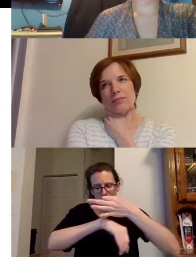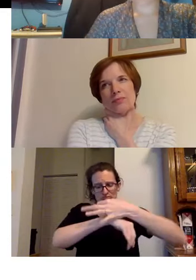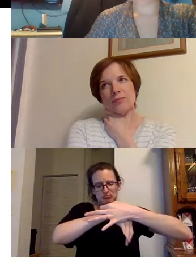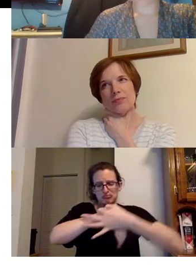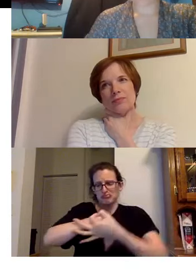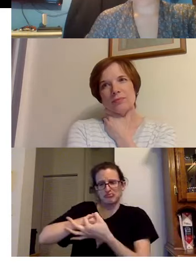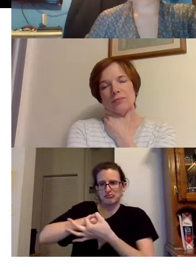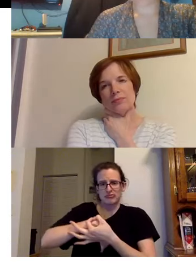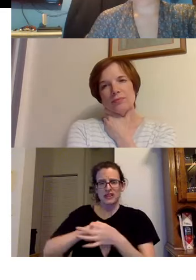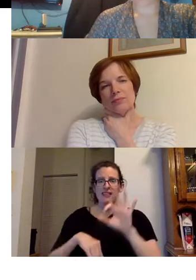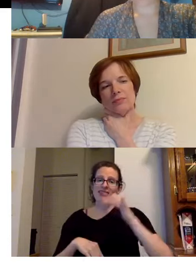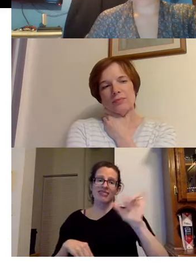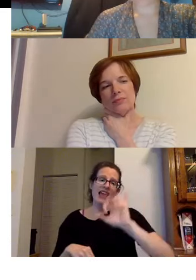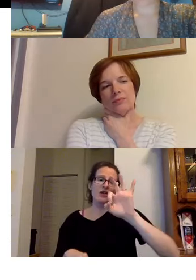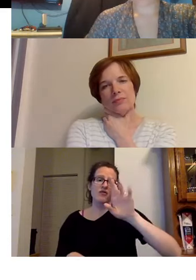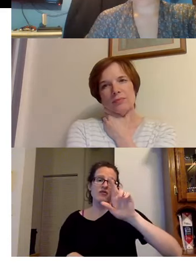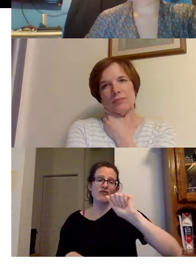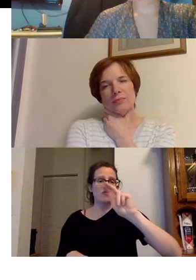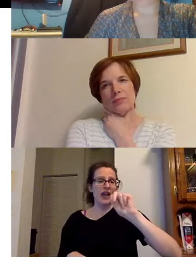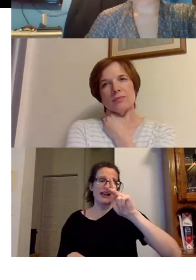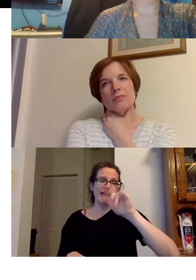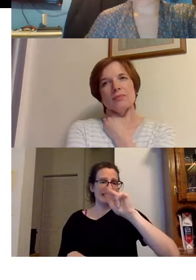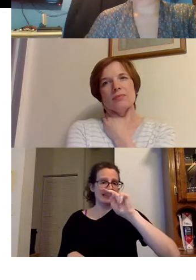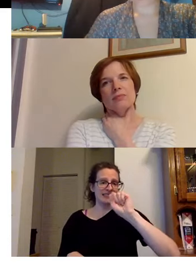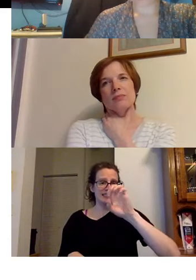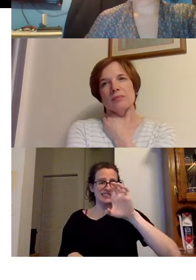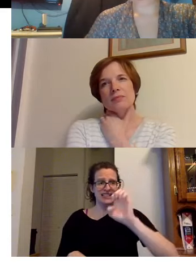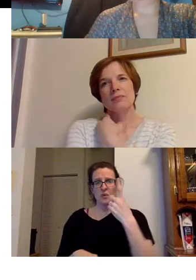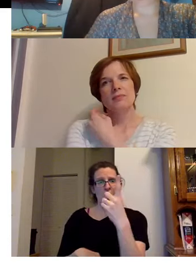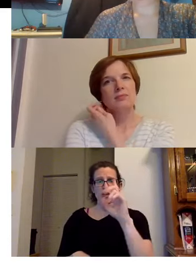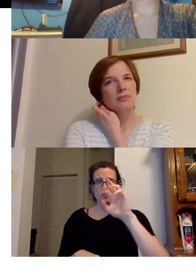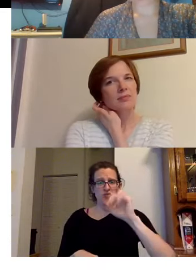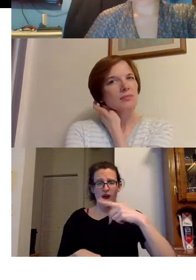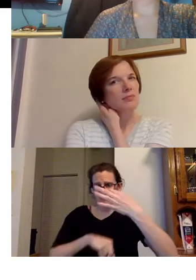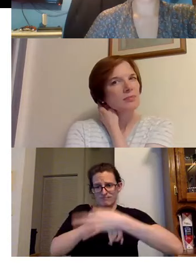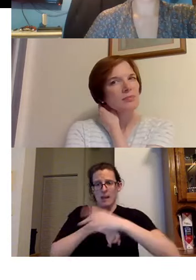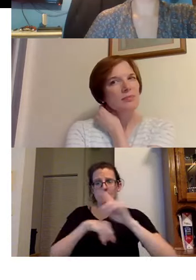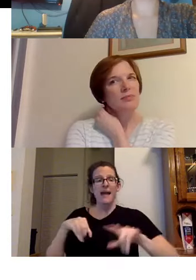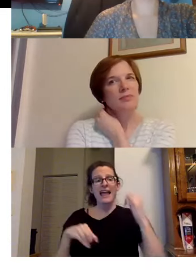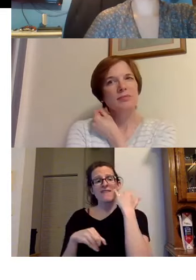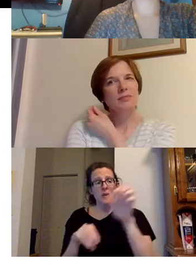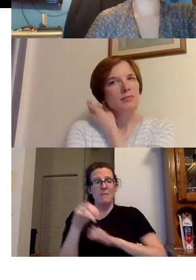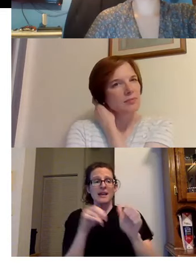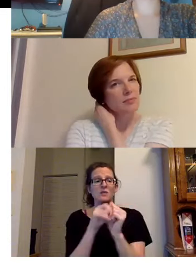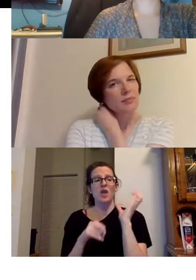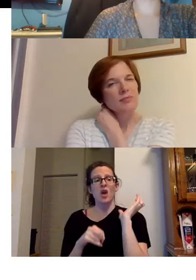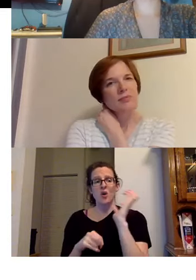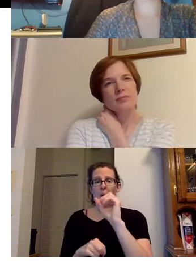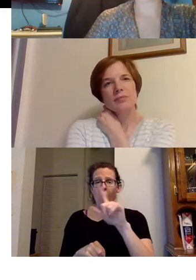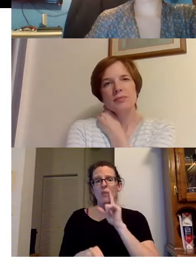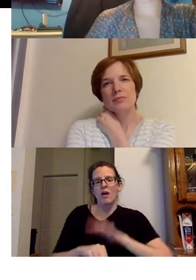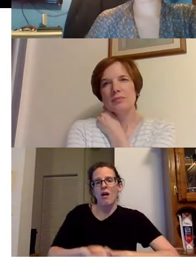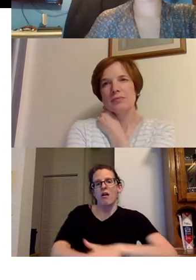like frankincense, but if you mix it with an amount of coconut oil, then that's going to spread farther on your